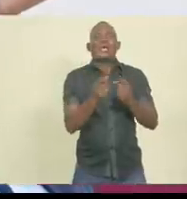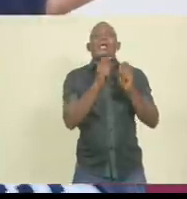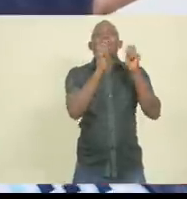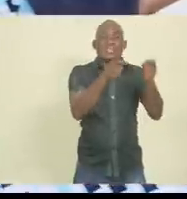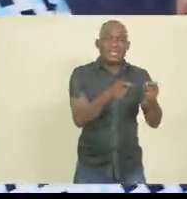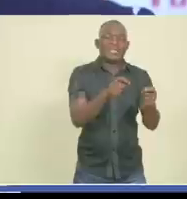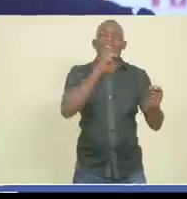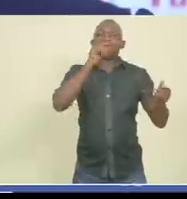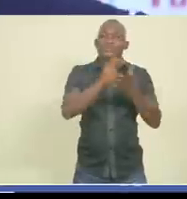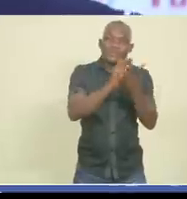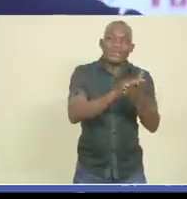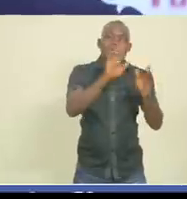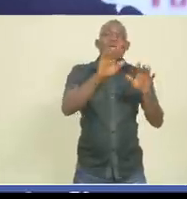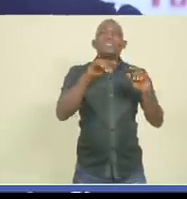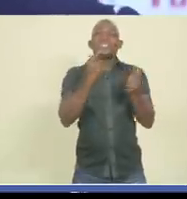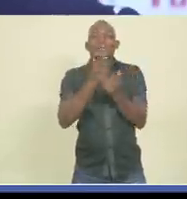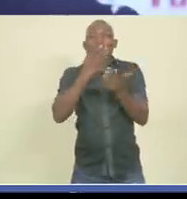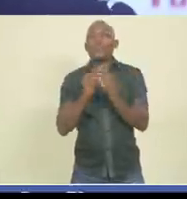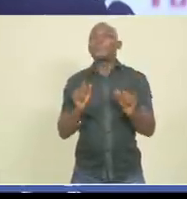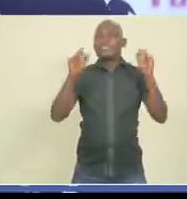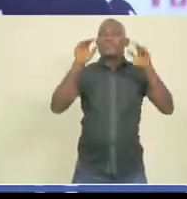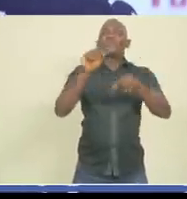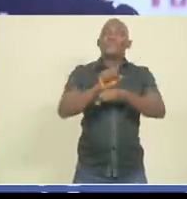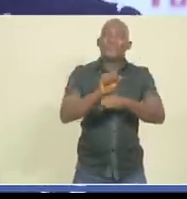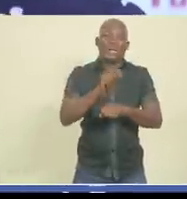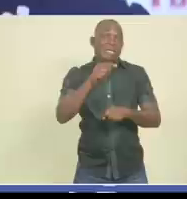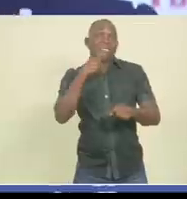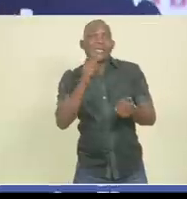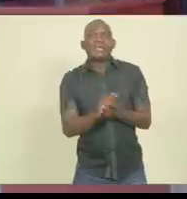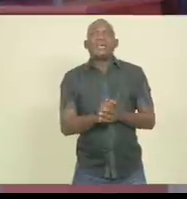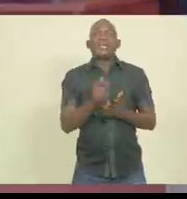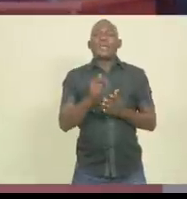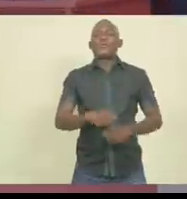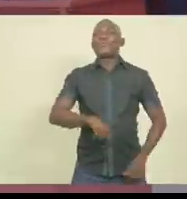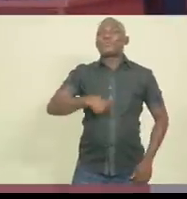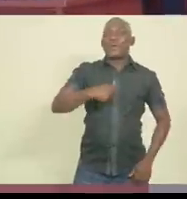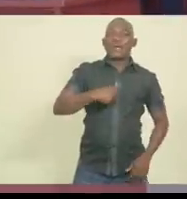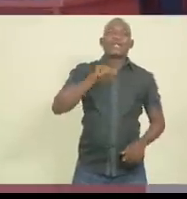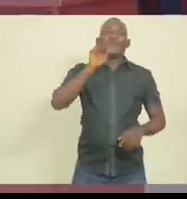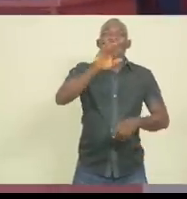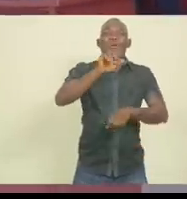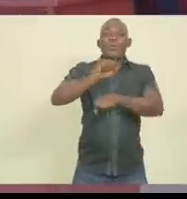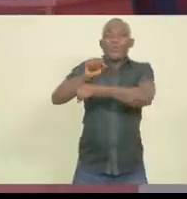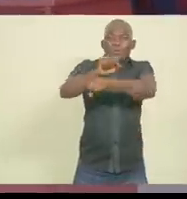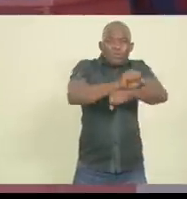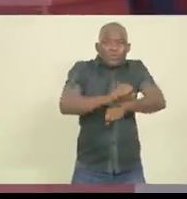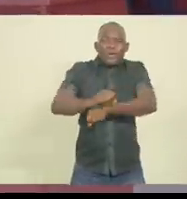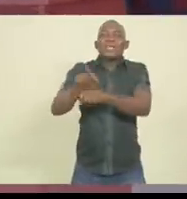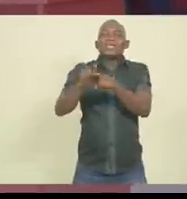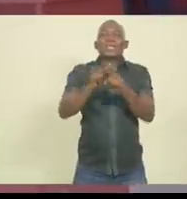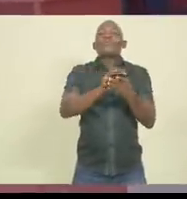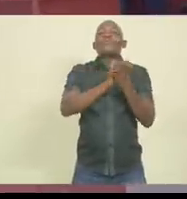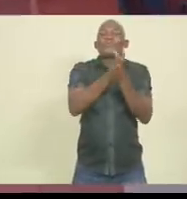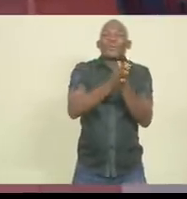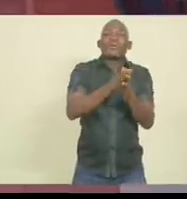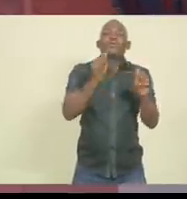KORKOR and praised her team for the sacrifices they make. She said, "We are very proud of the work Miss KORKOR does and we wish her